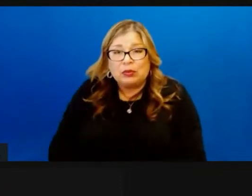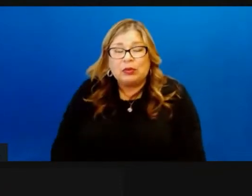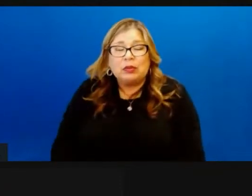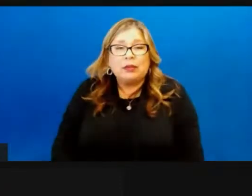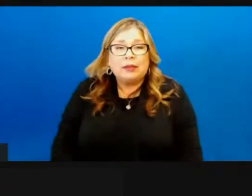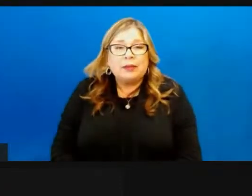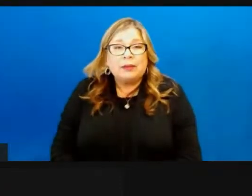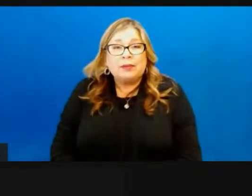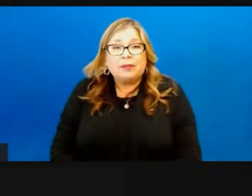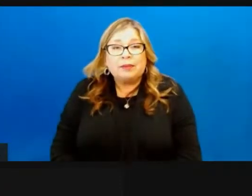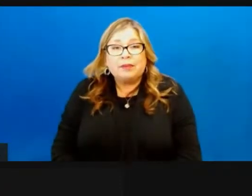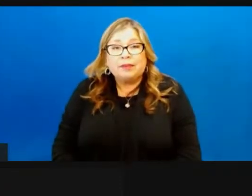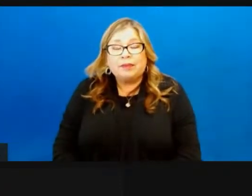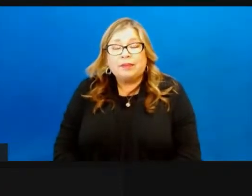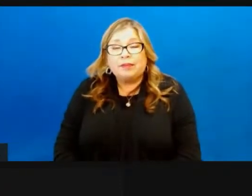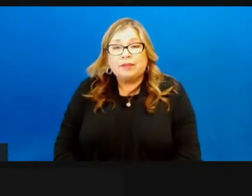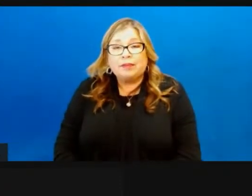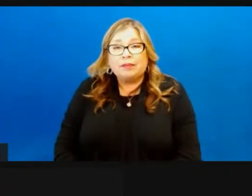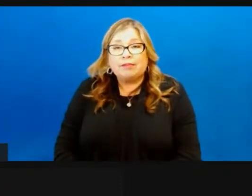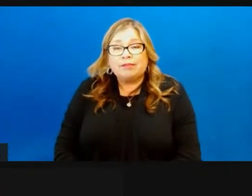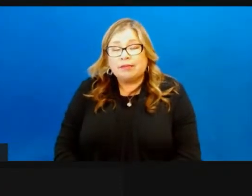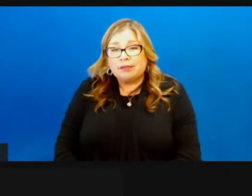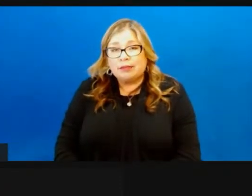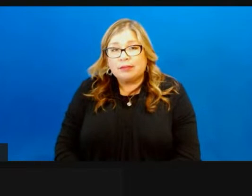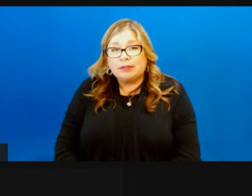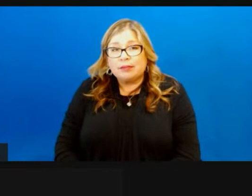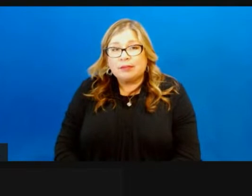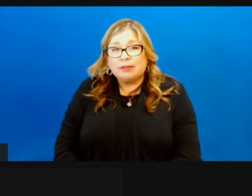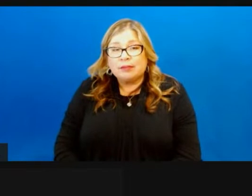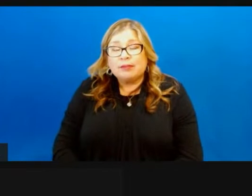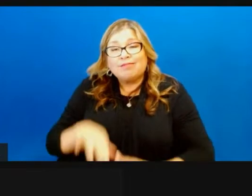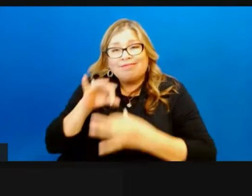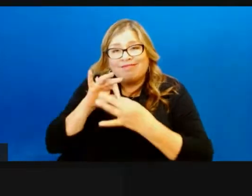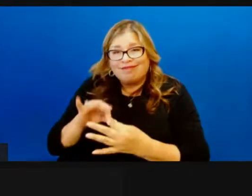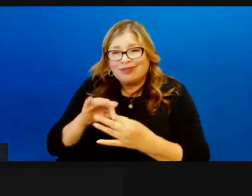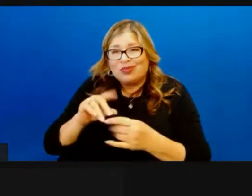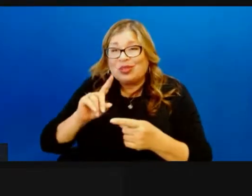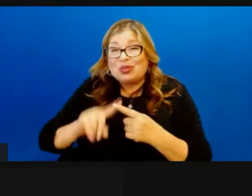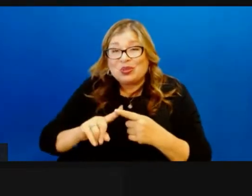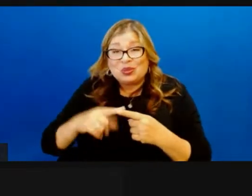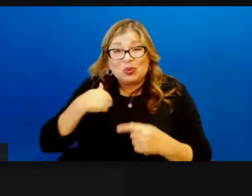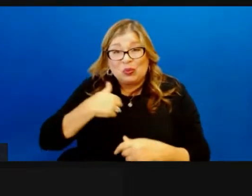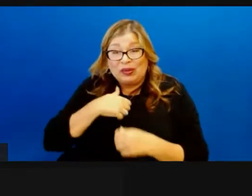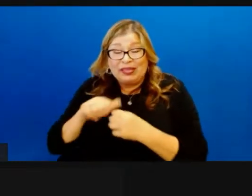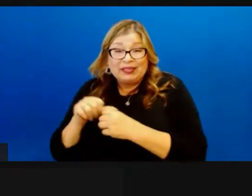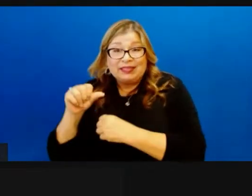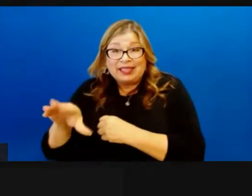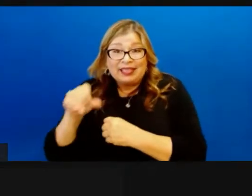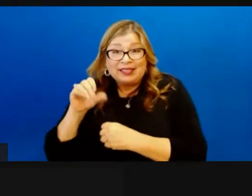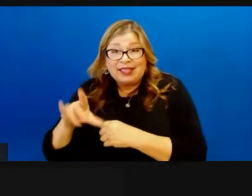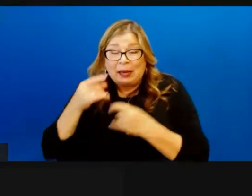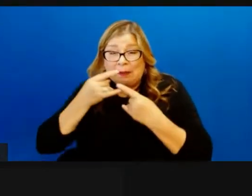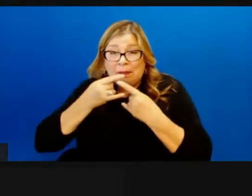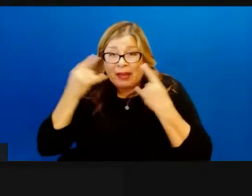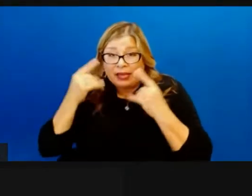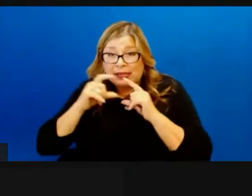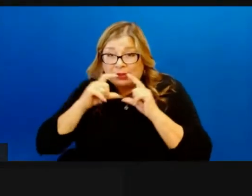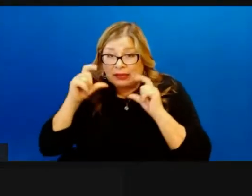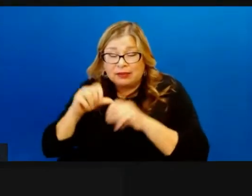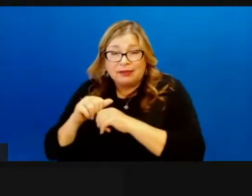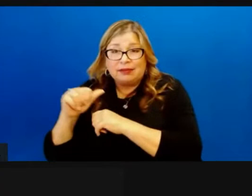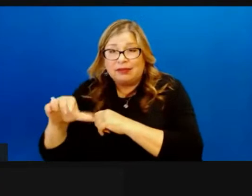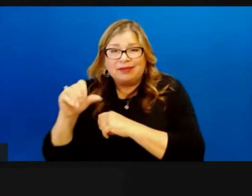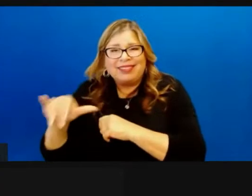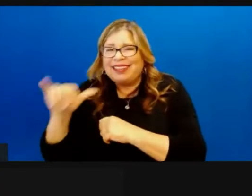always is not linked to this decision or this or what happens in the next many weeks. I